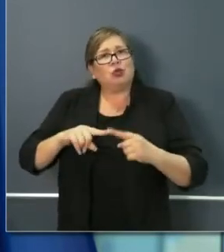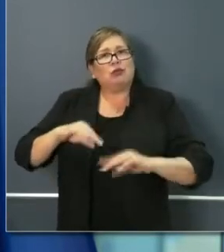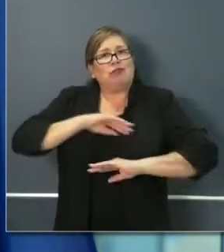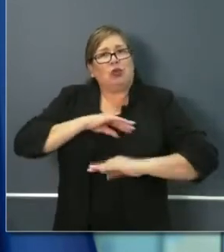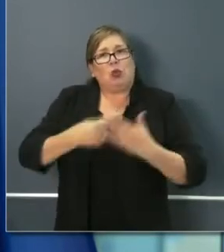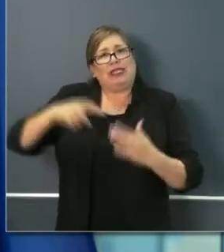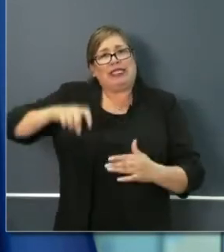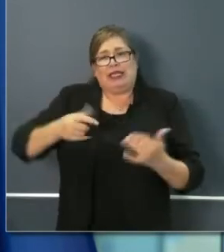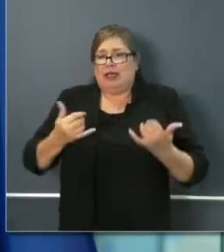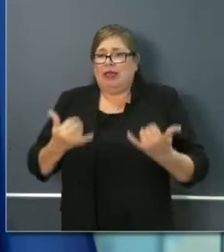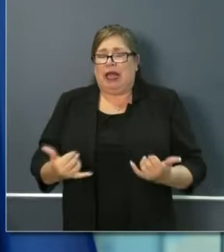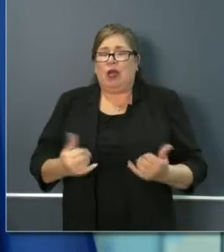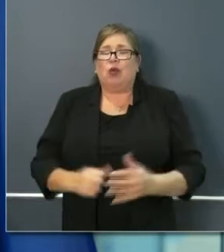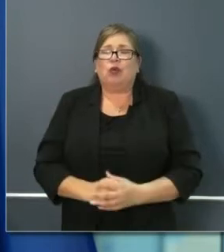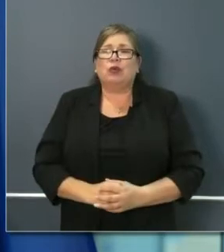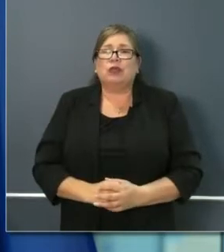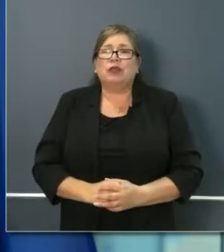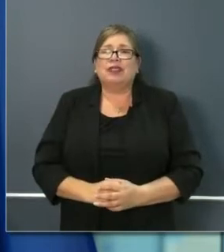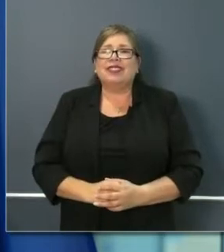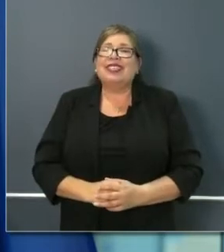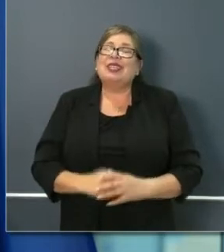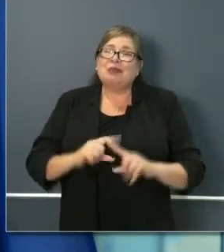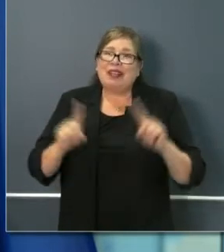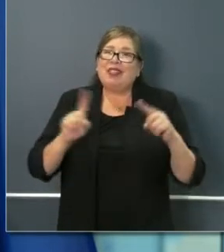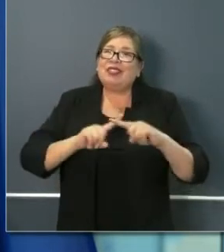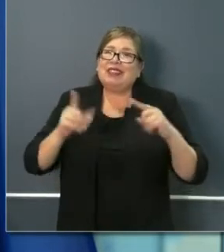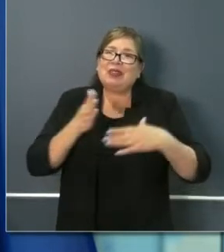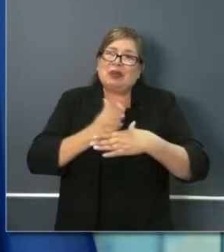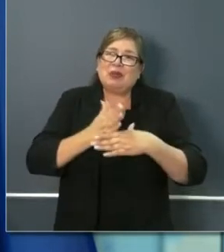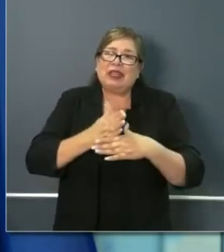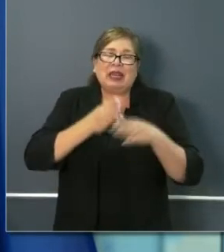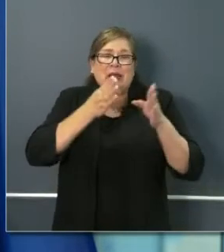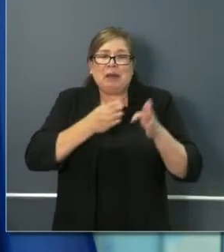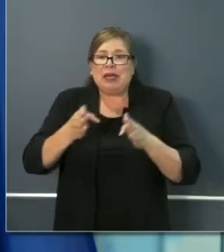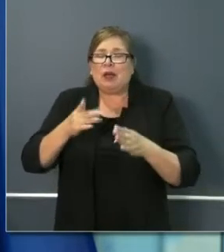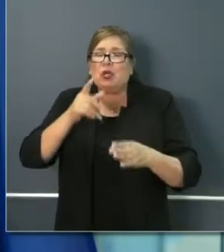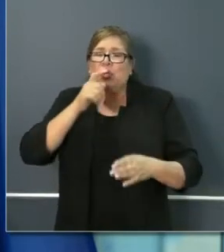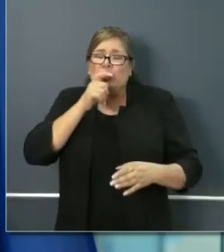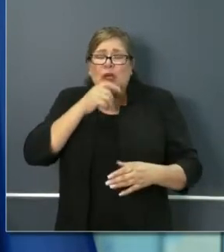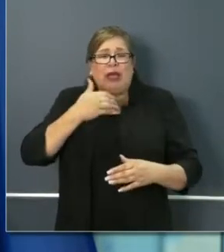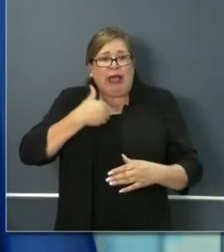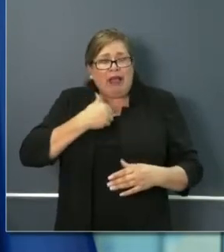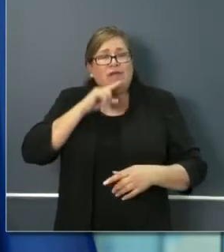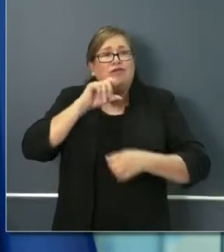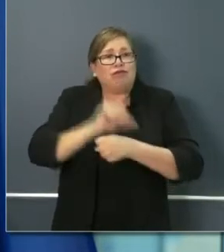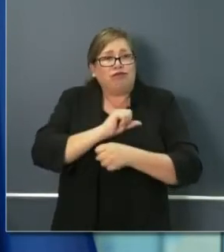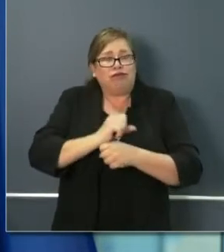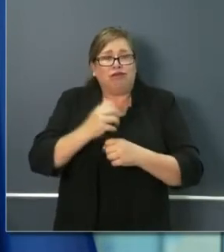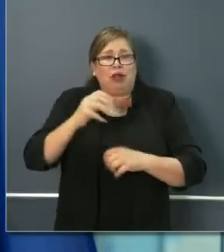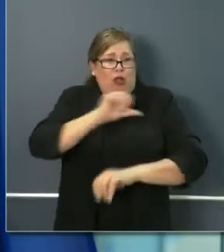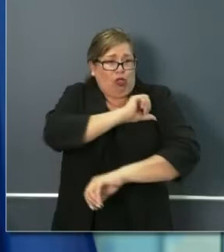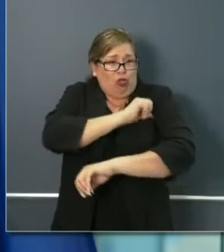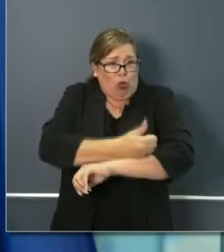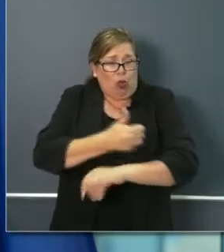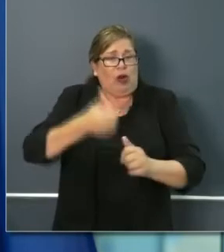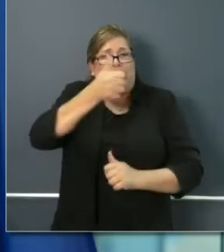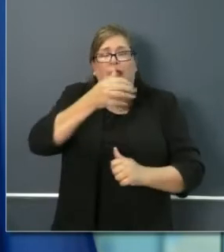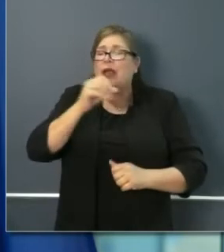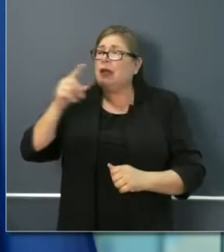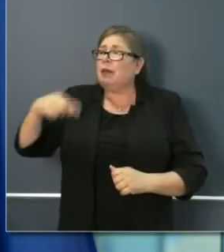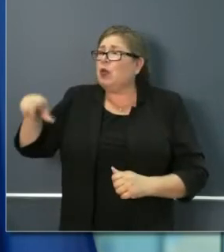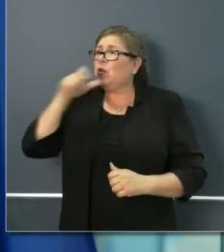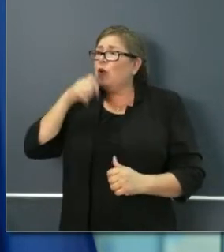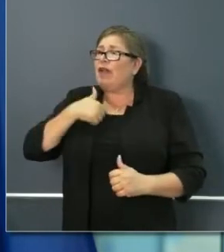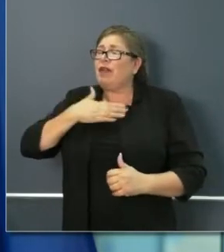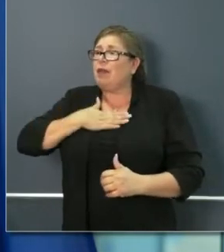this. I talk about the issue of difference between people in formal positions of authority and people that every day exercise their moral authority.